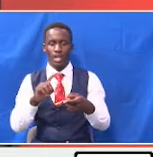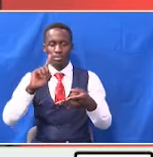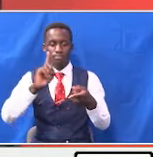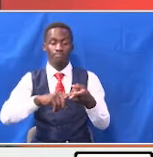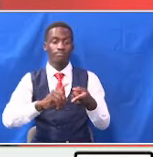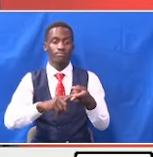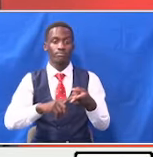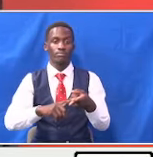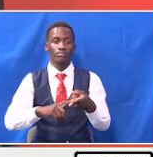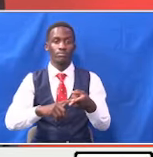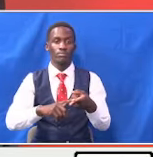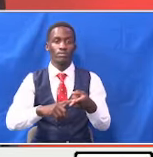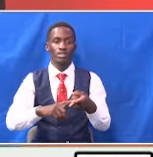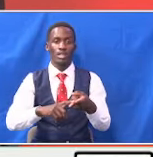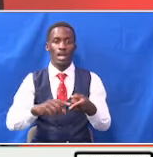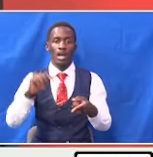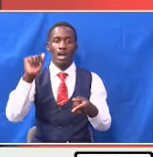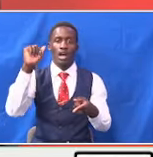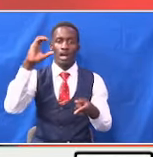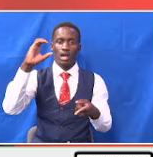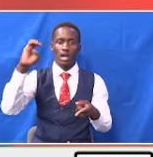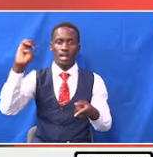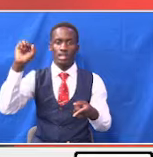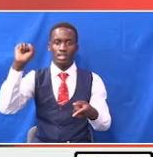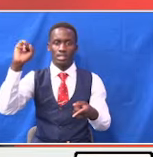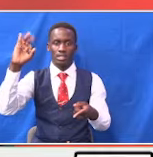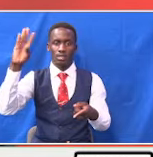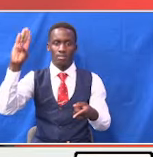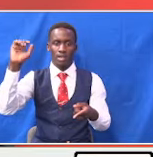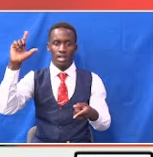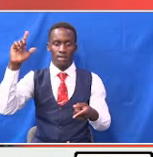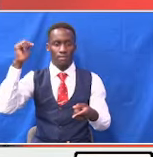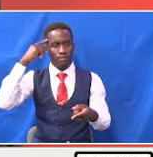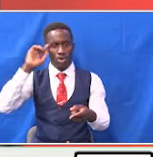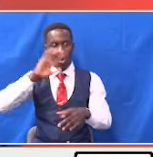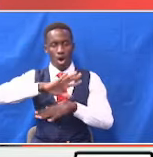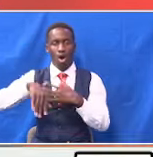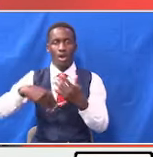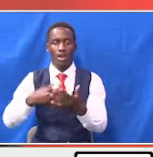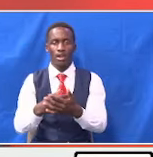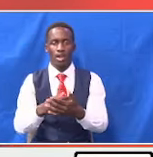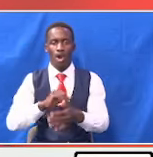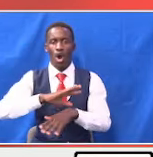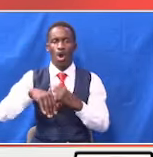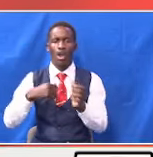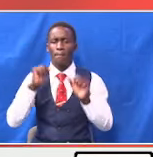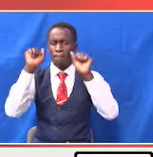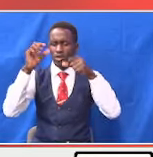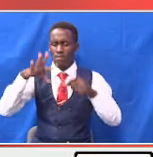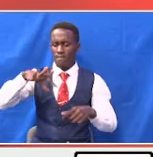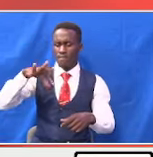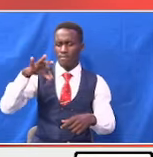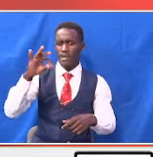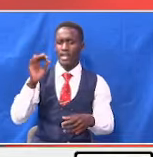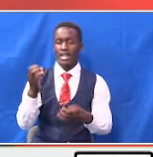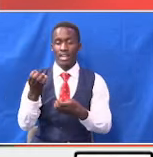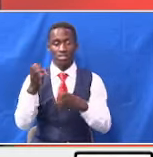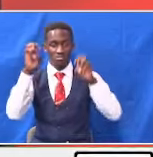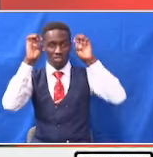is accessible education for all. There is no one single